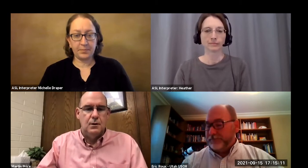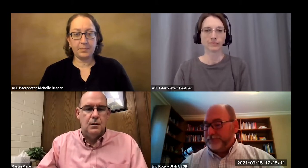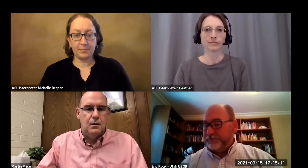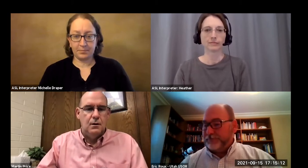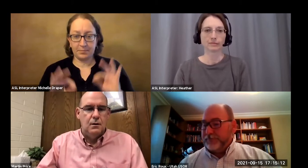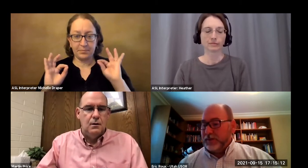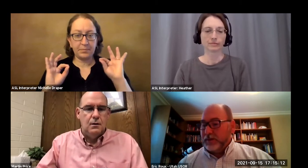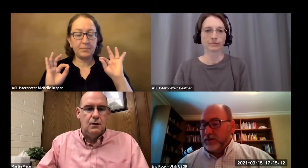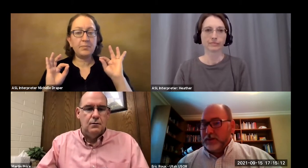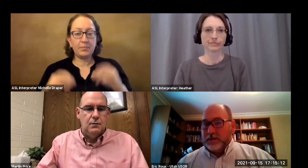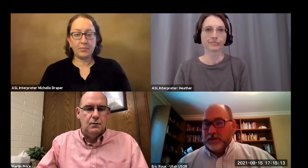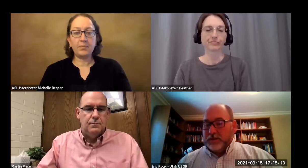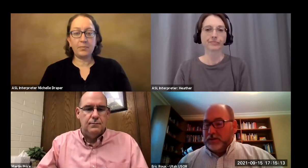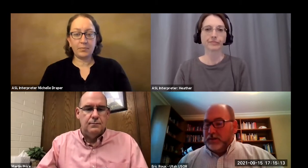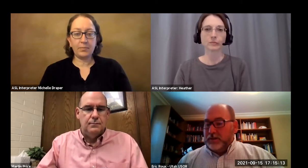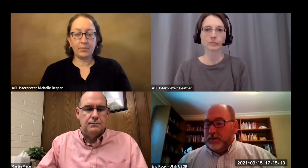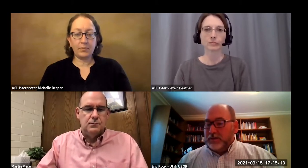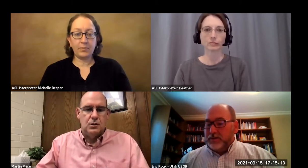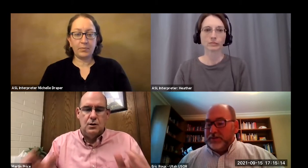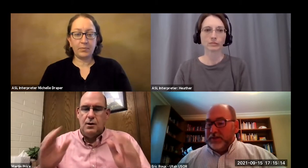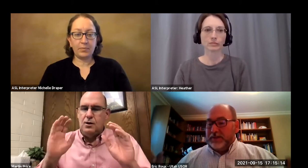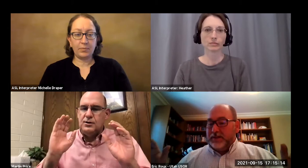Okay.